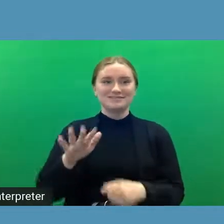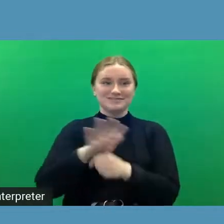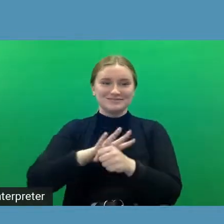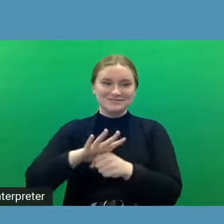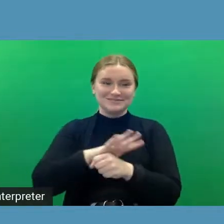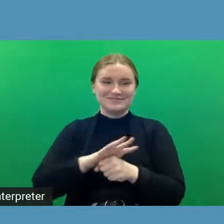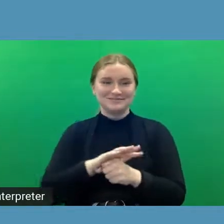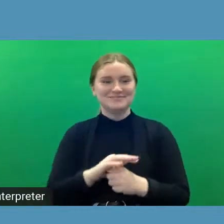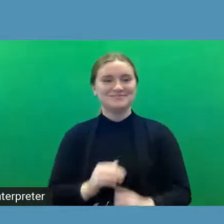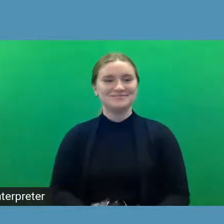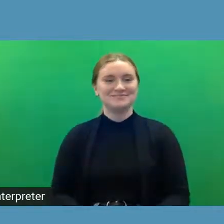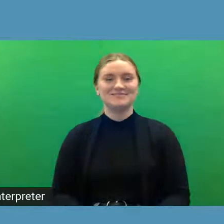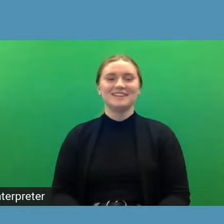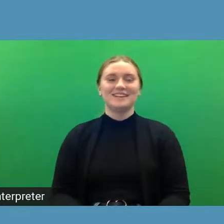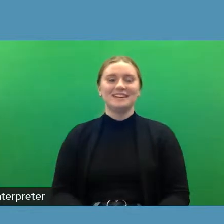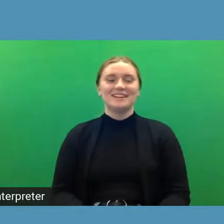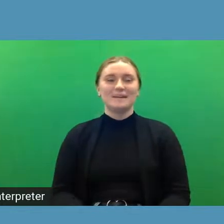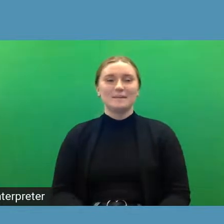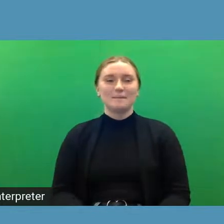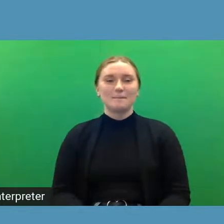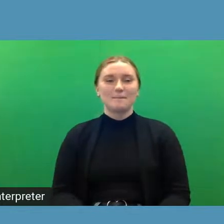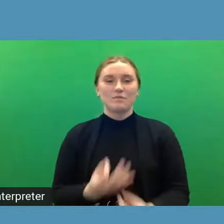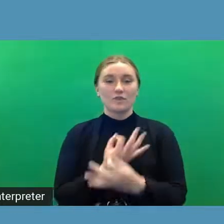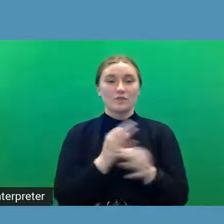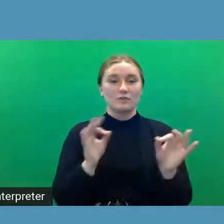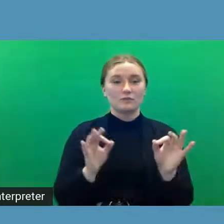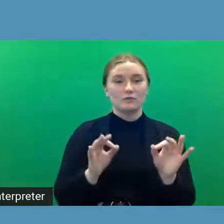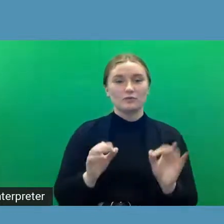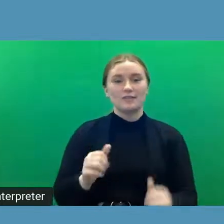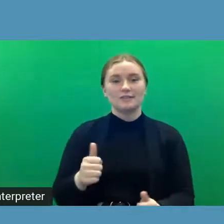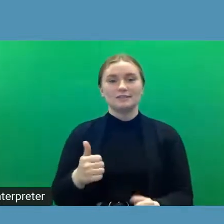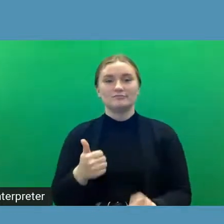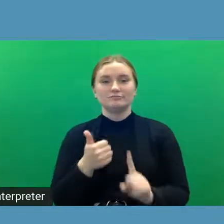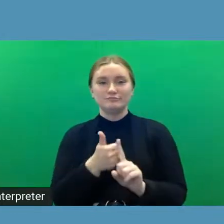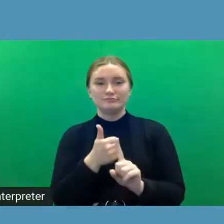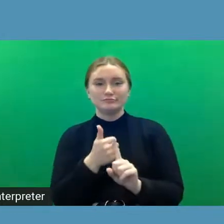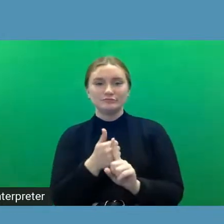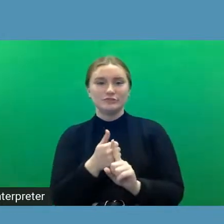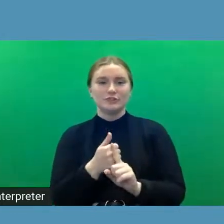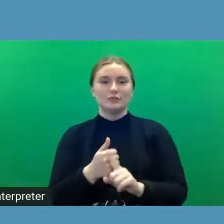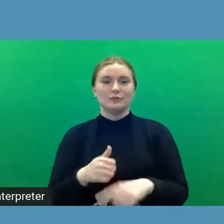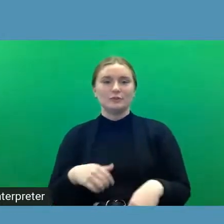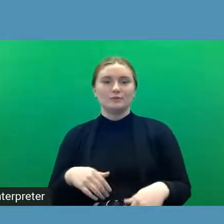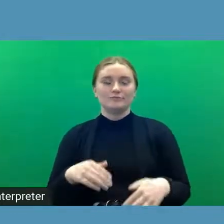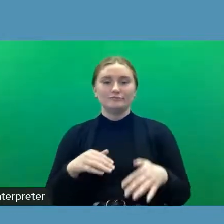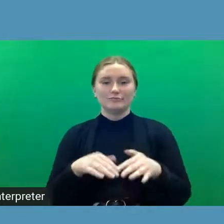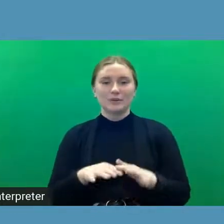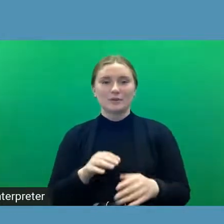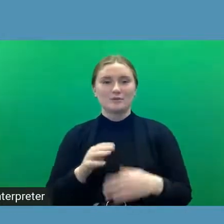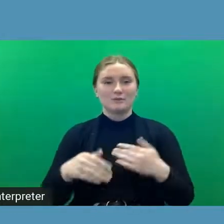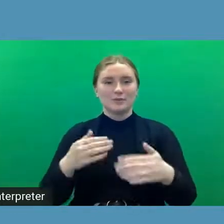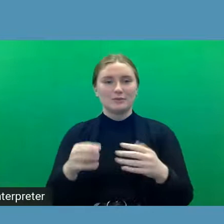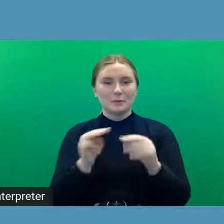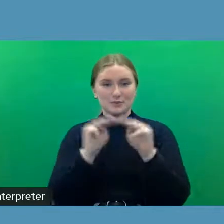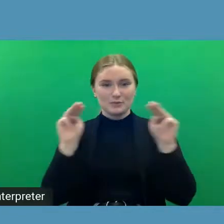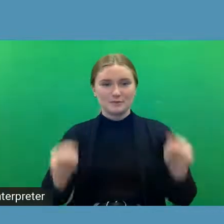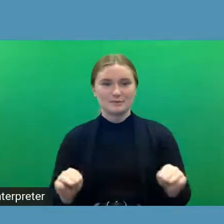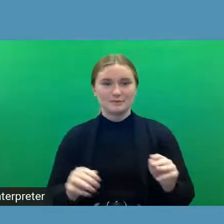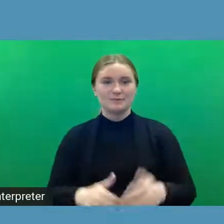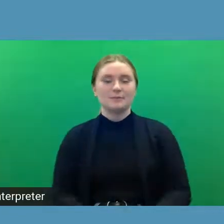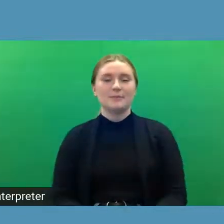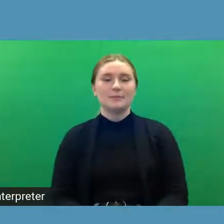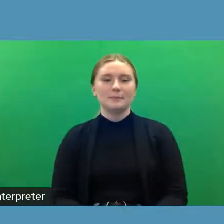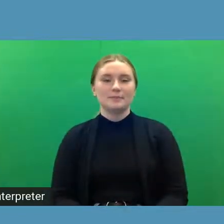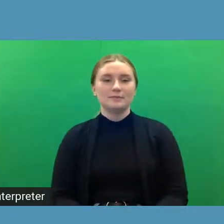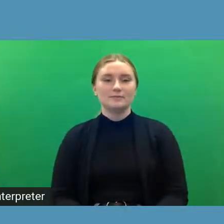that is dedicated to providing free, self-paced training resources for small museums. This inaugural series of